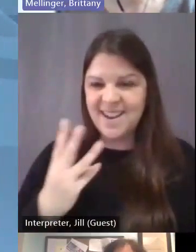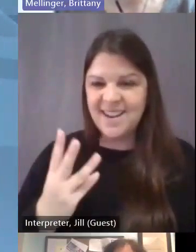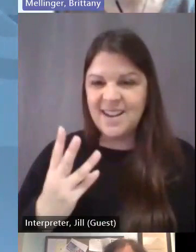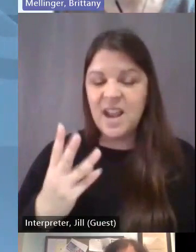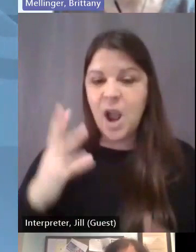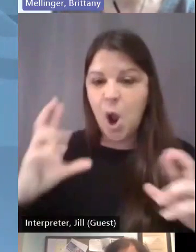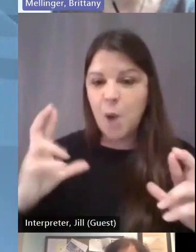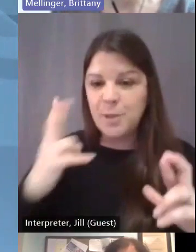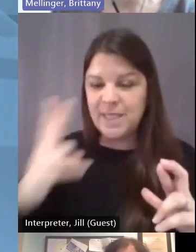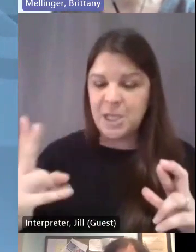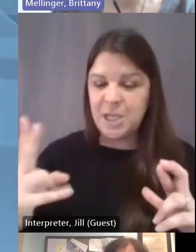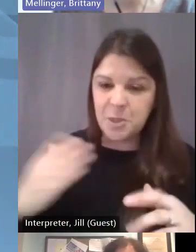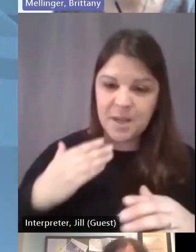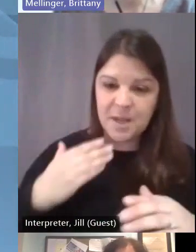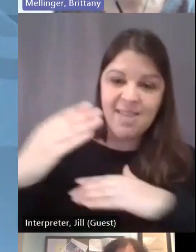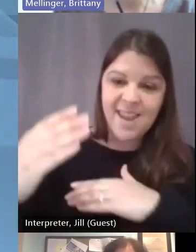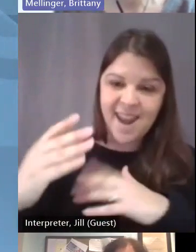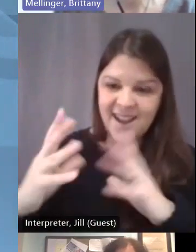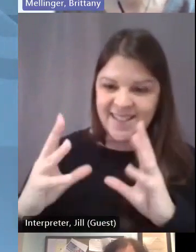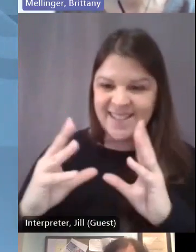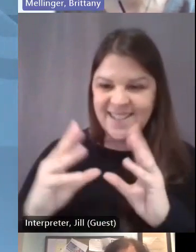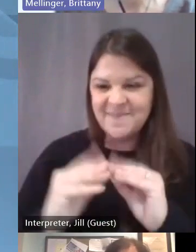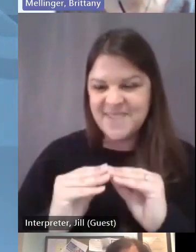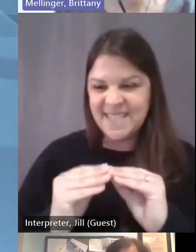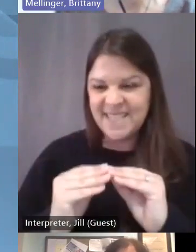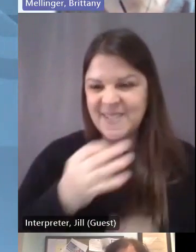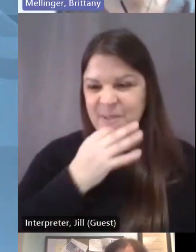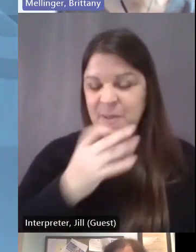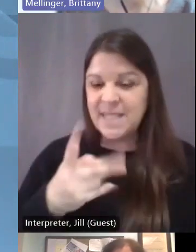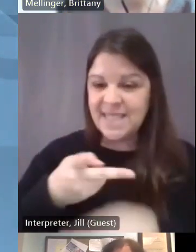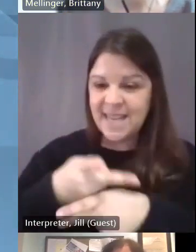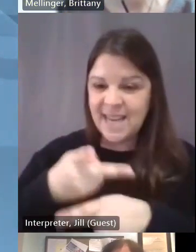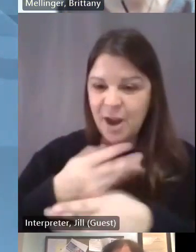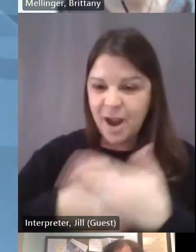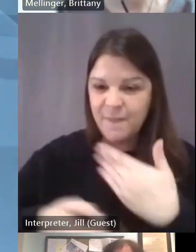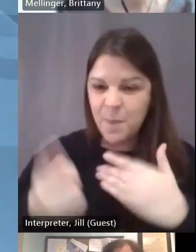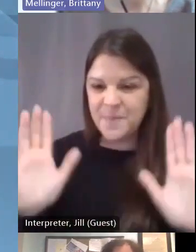I hope to see you at an upcoming Fair Housing and Power Hour session soon. Take care, everyone.